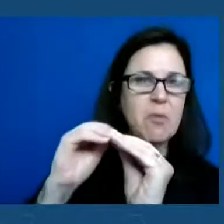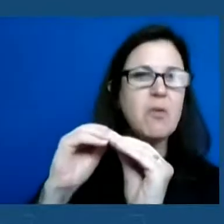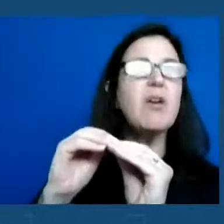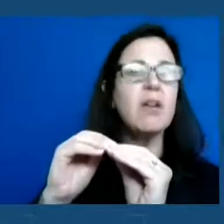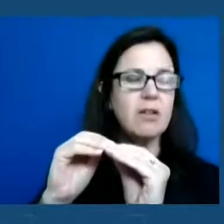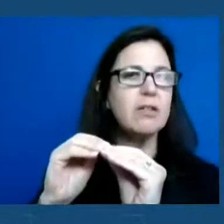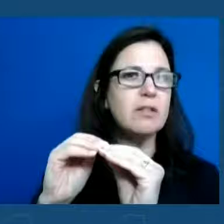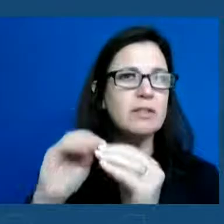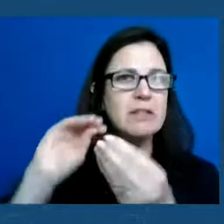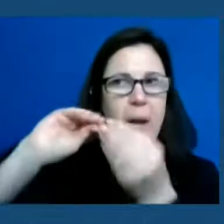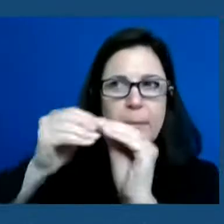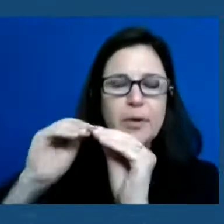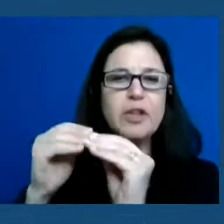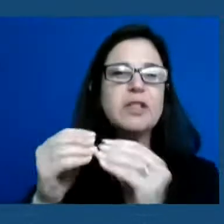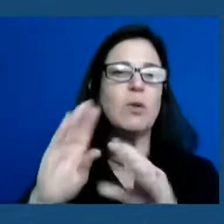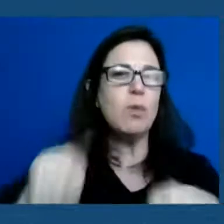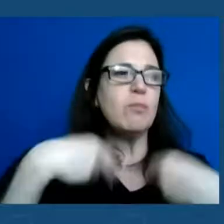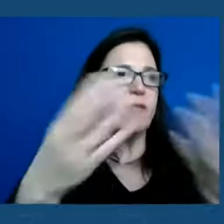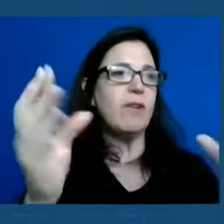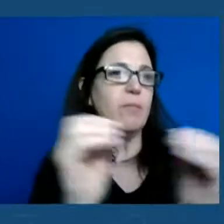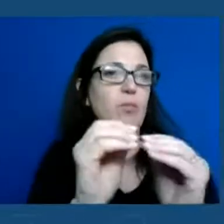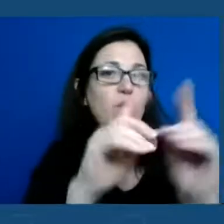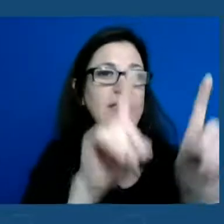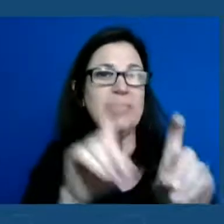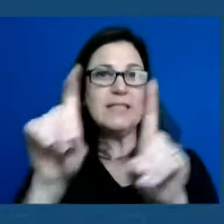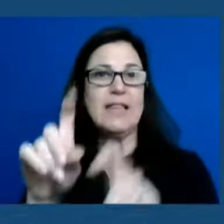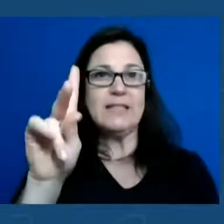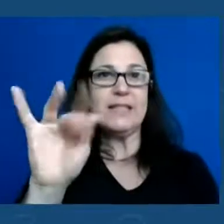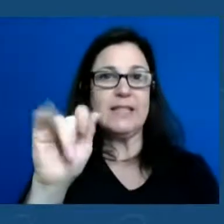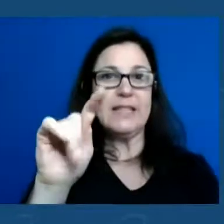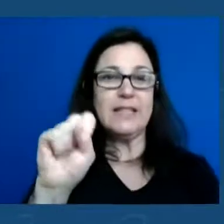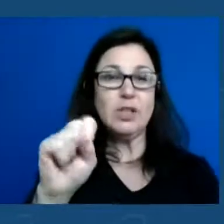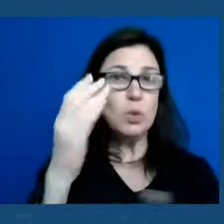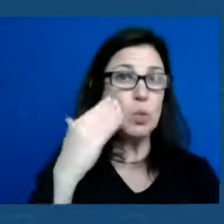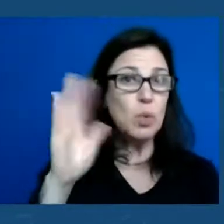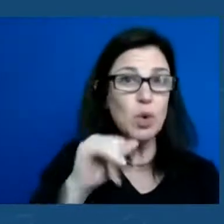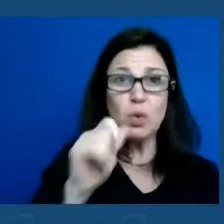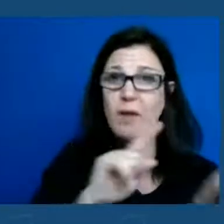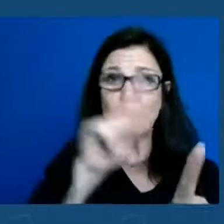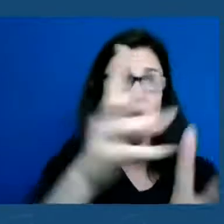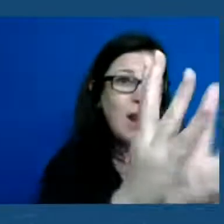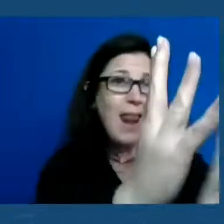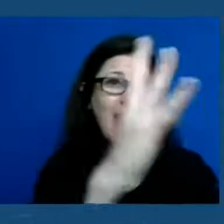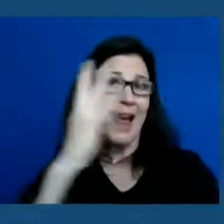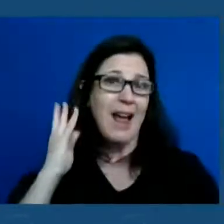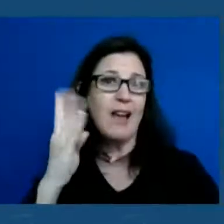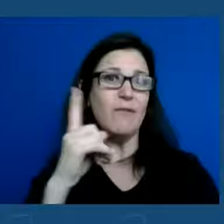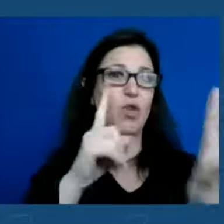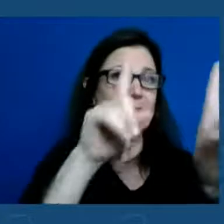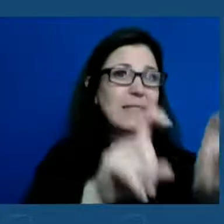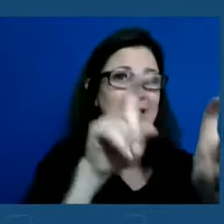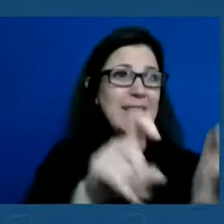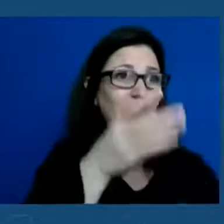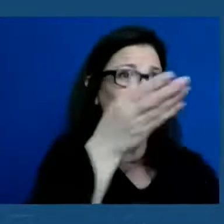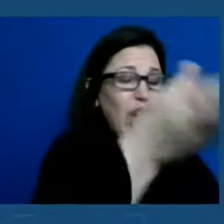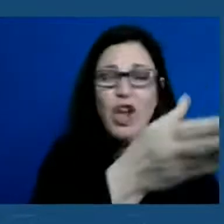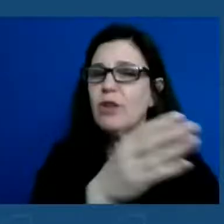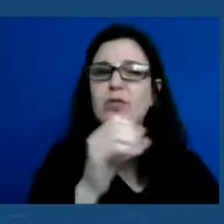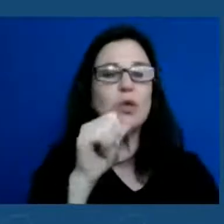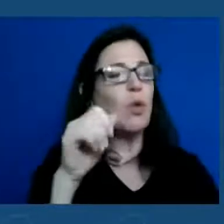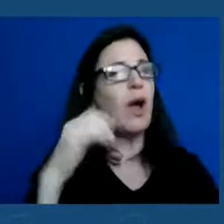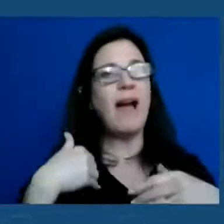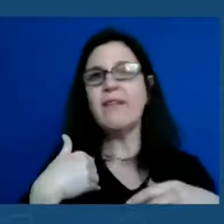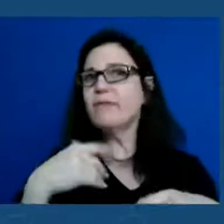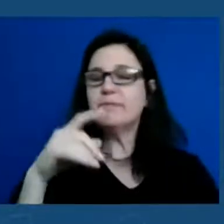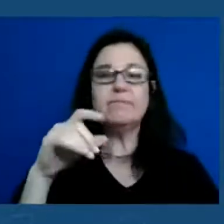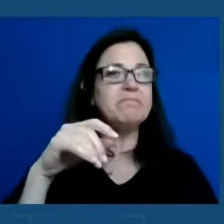providing more test kits. Everyone knows that people don't have to go to get in lines to be tested at a large facility anymore. The test kits are available.